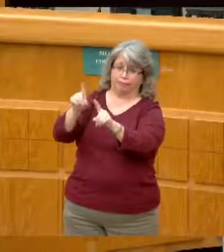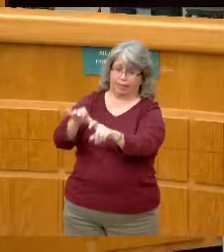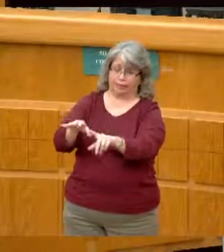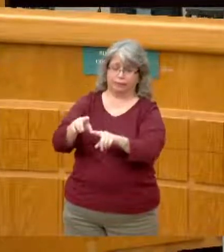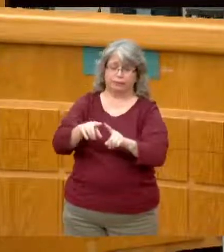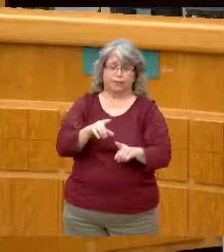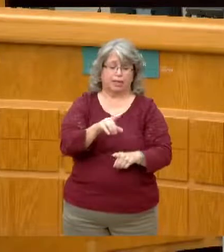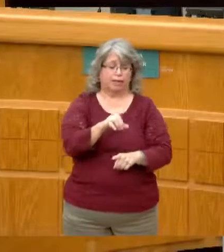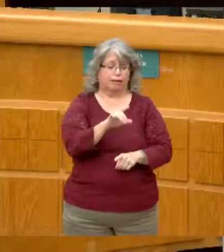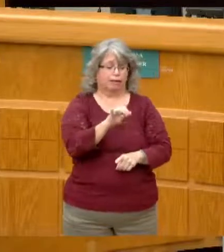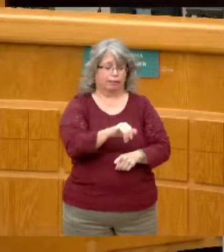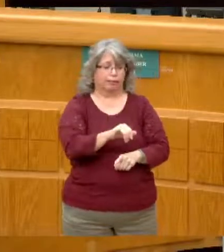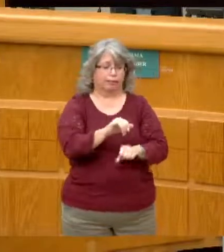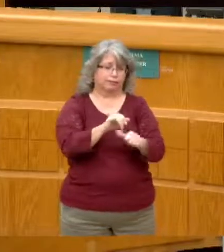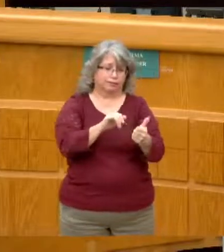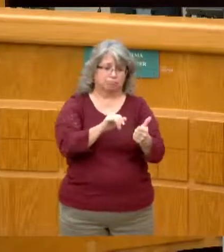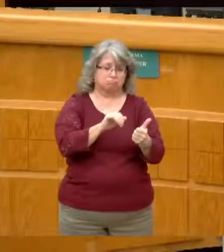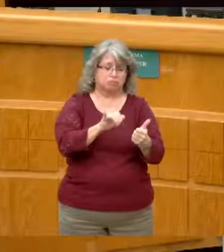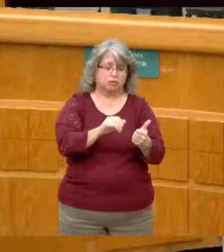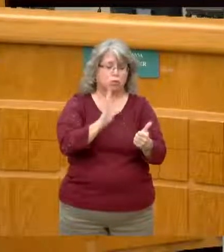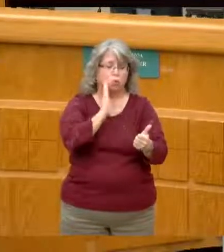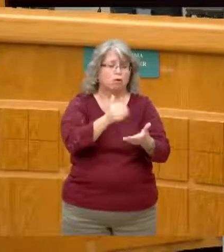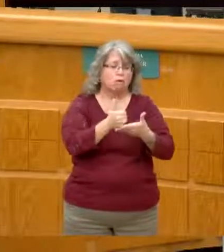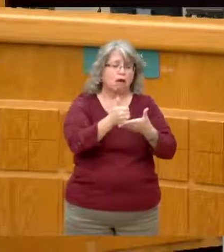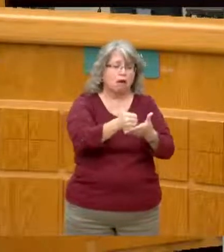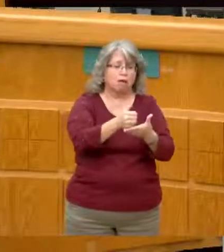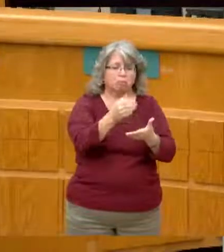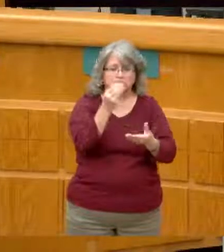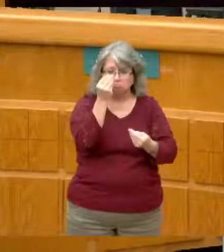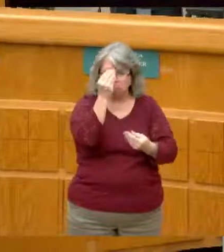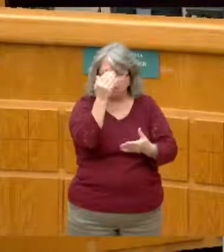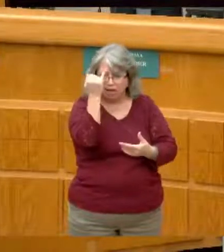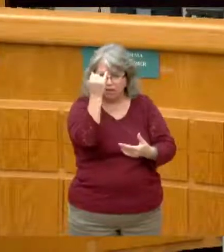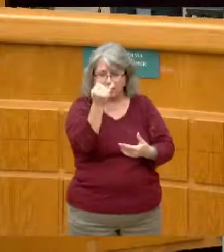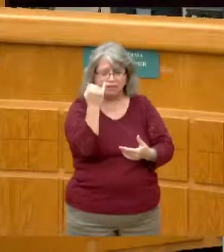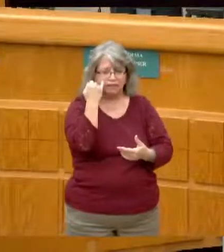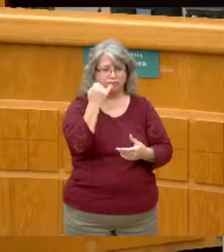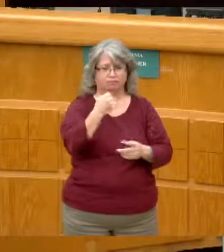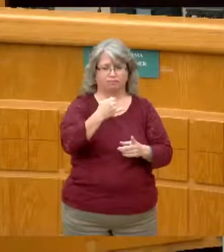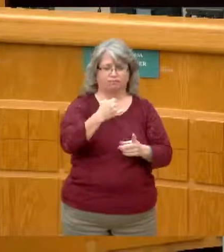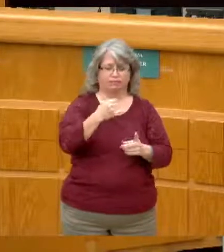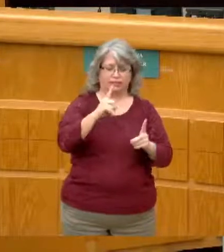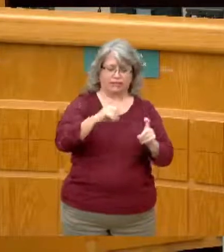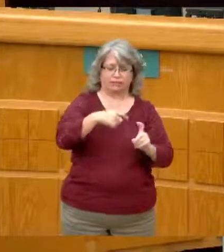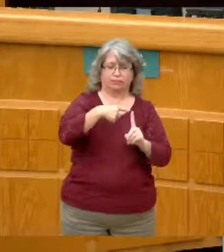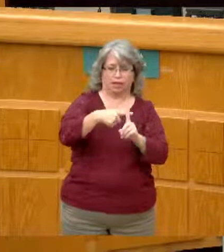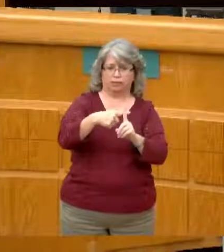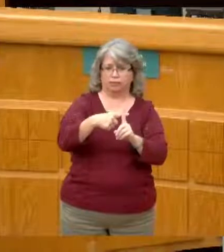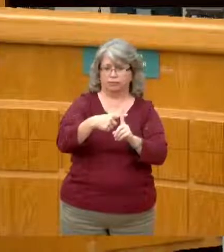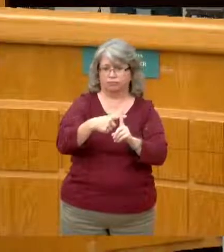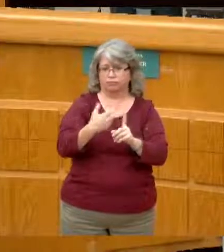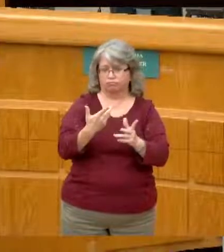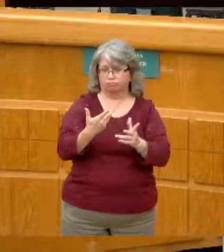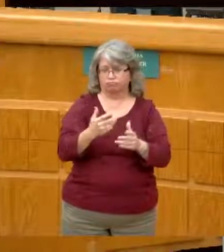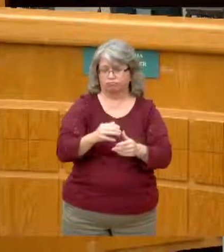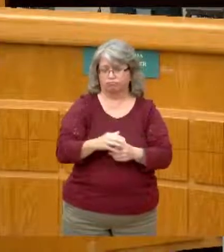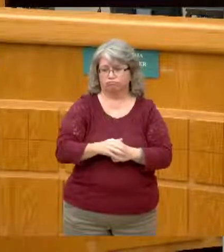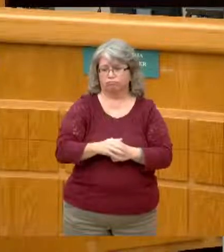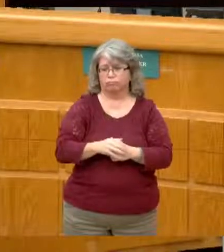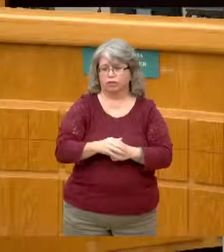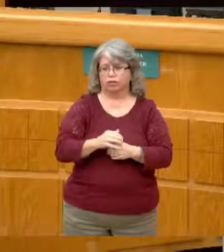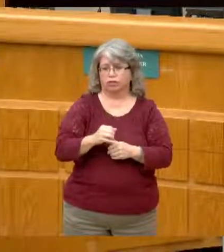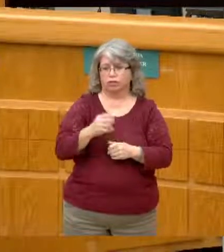does help to give you an idea if you're positive and you need to take further action. You can visit these websites that are